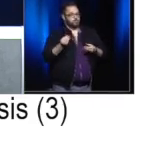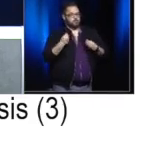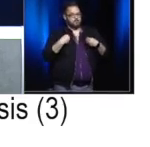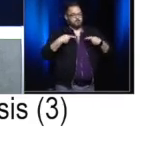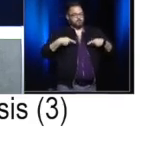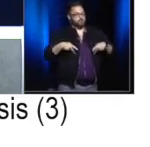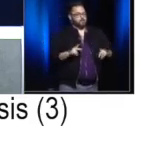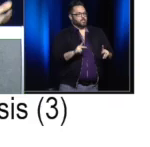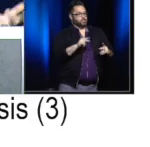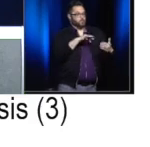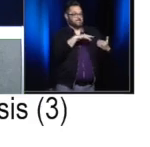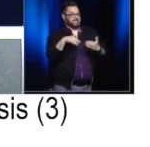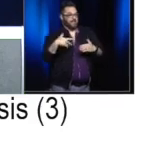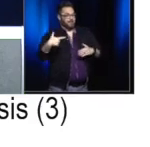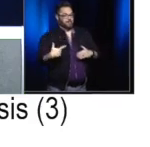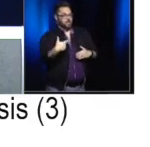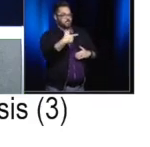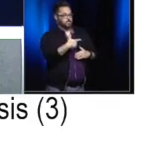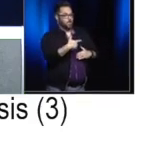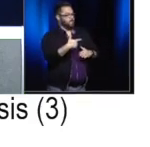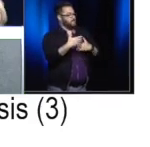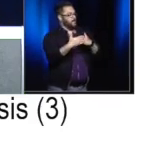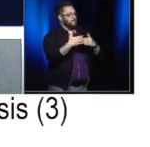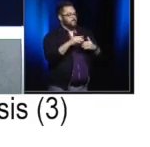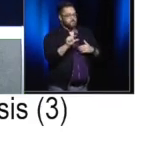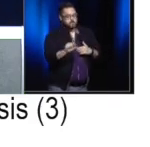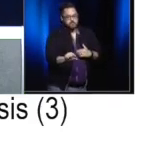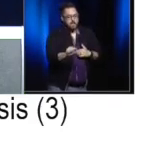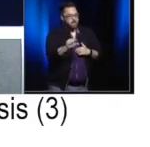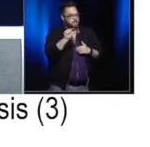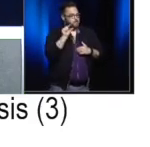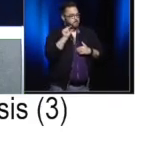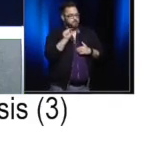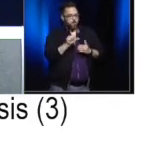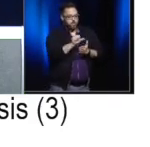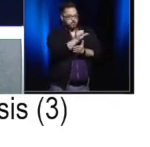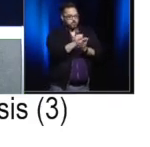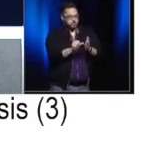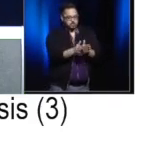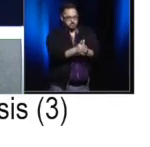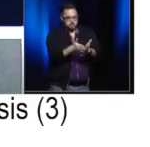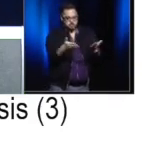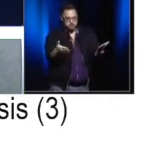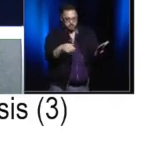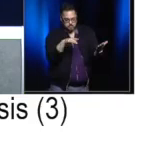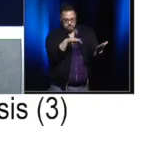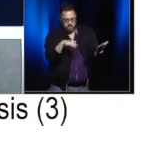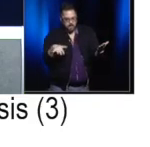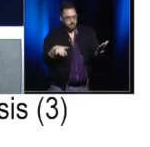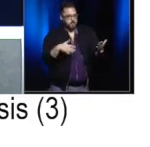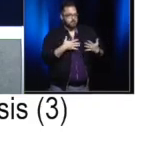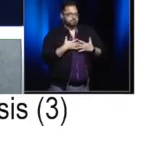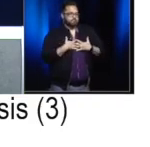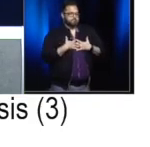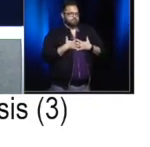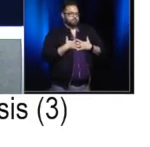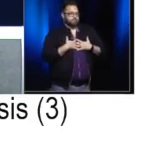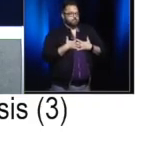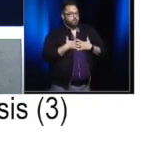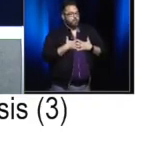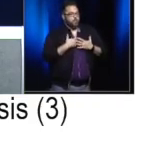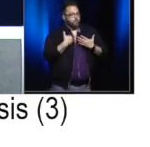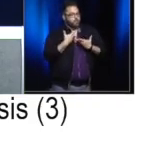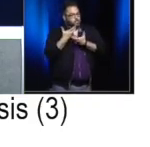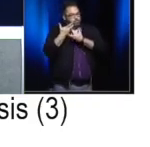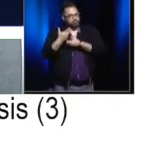over for us, even just taking a small sample or to do a necropsy, we are hugely grateful for their trust in the process, but they know